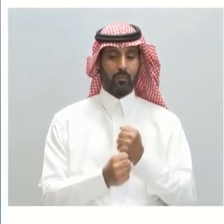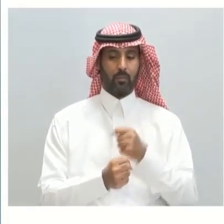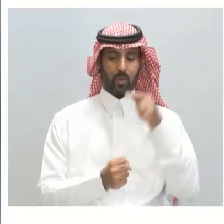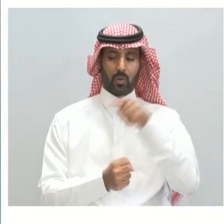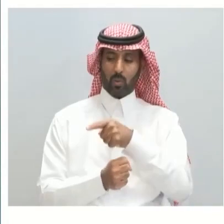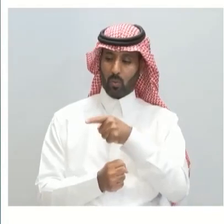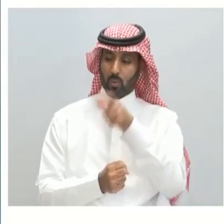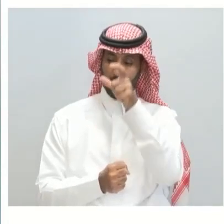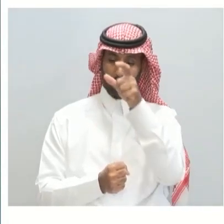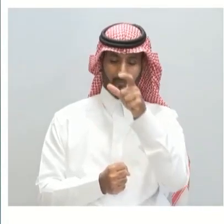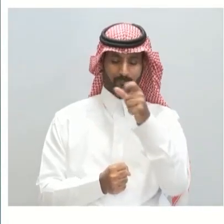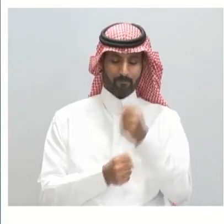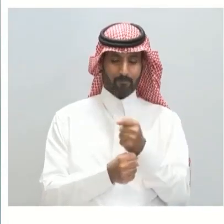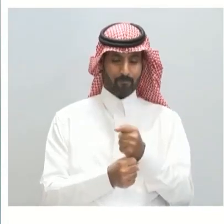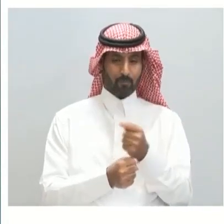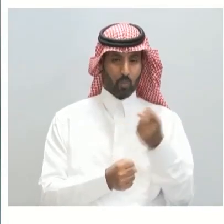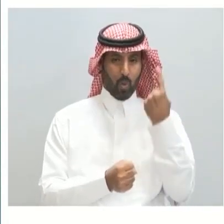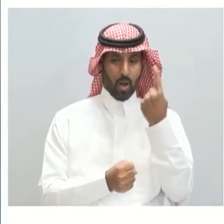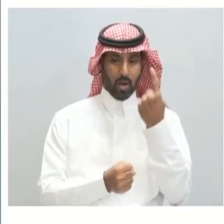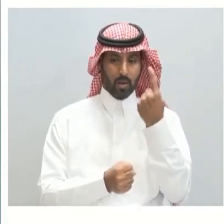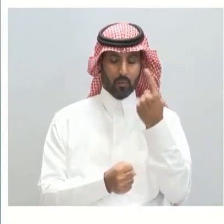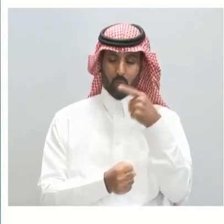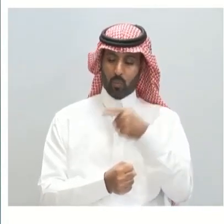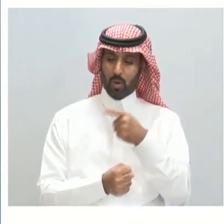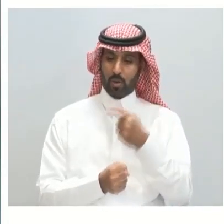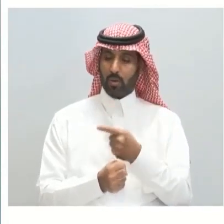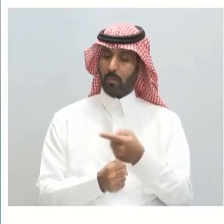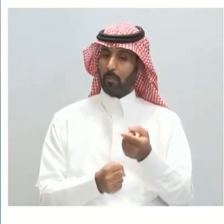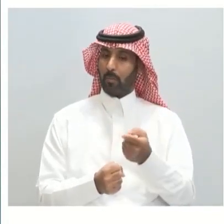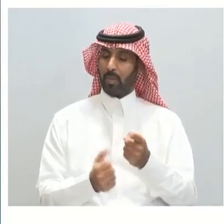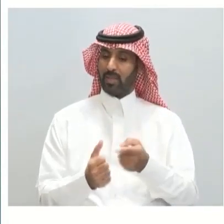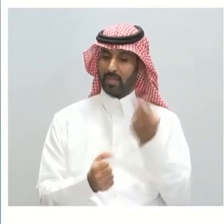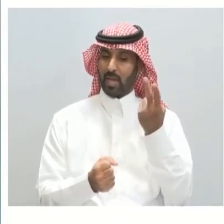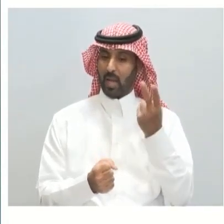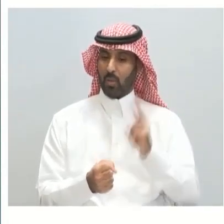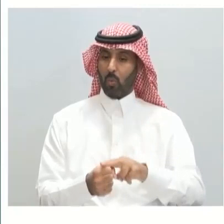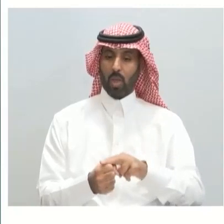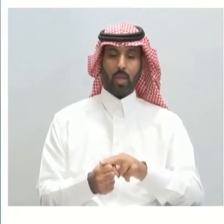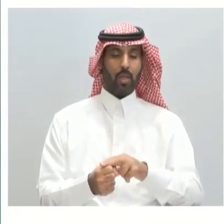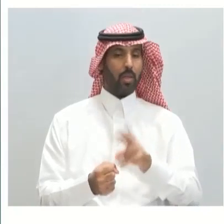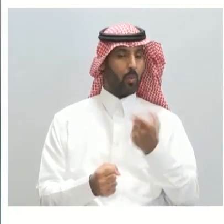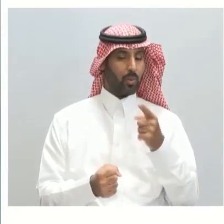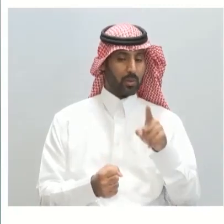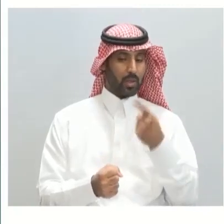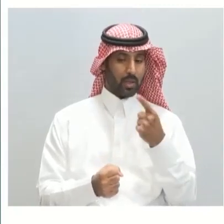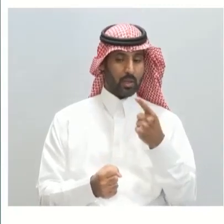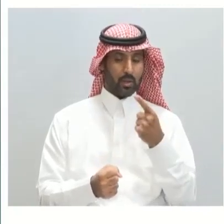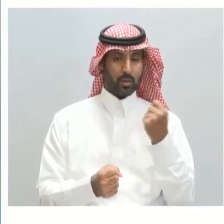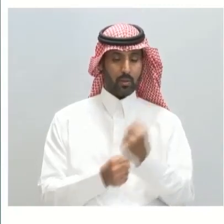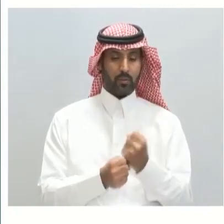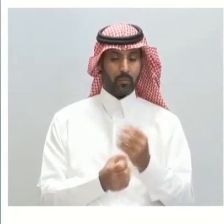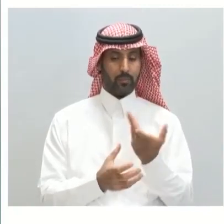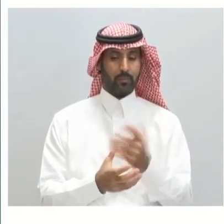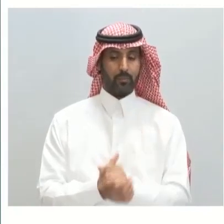one. Actions that are done for one, the second one. Which is the correct expression